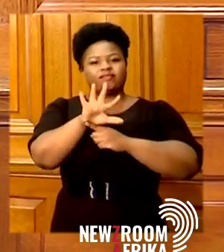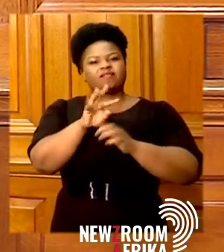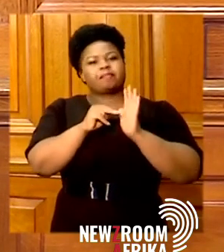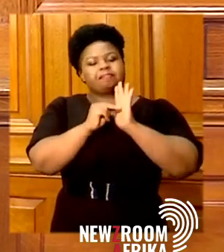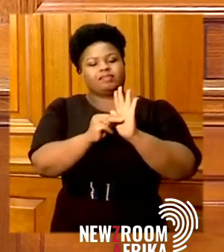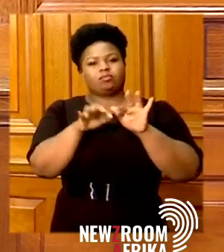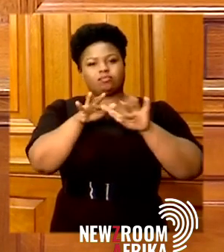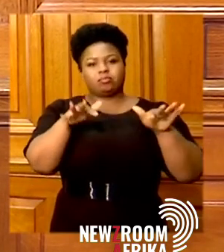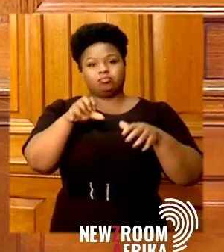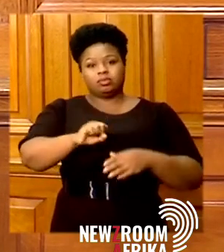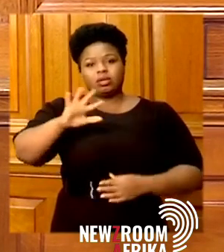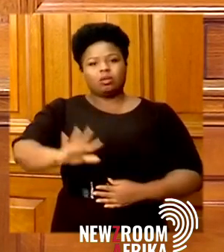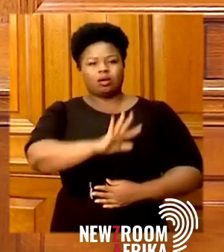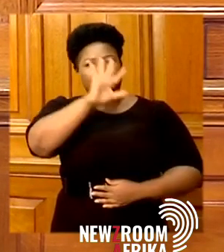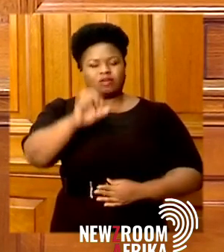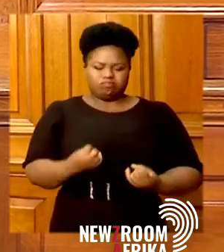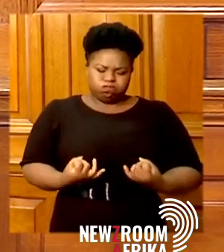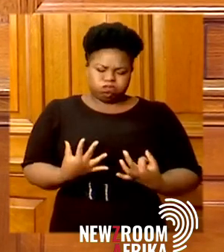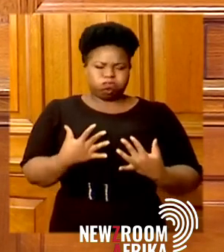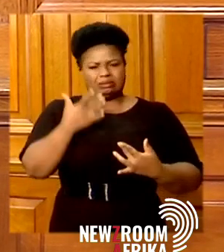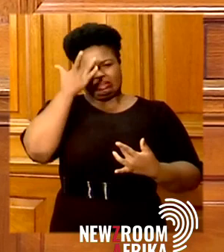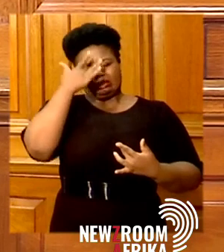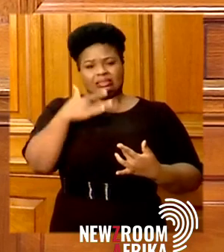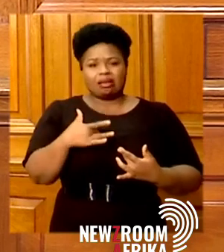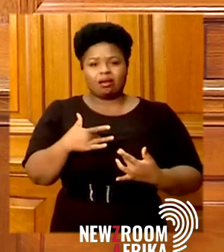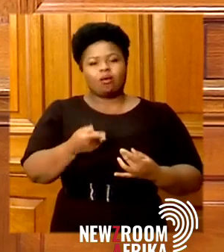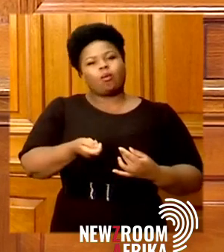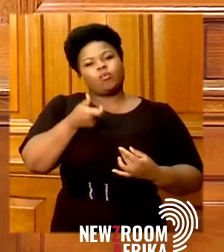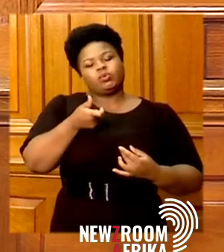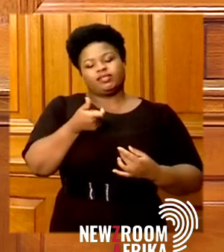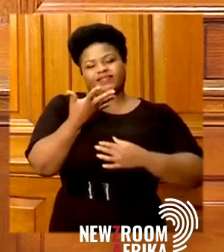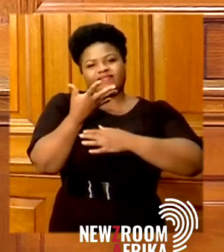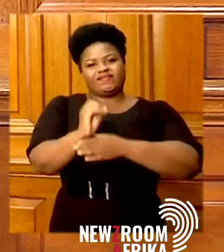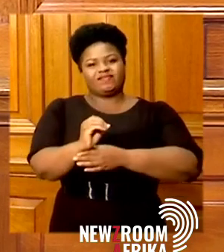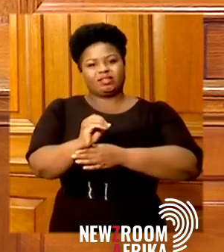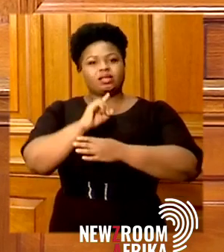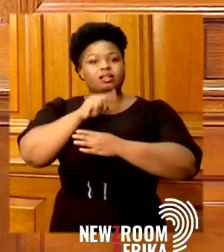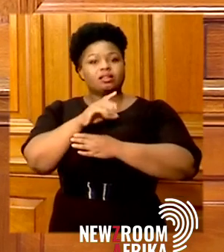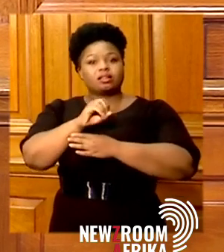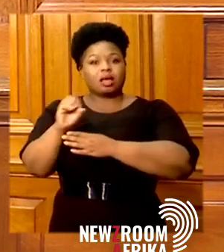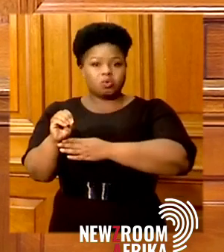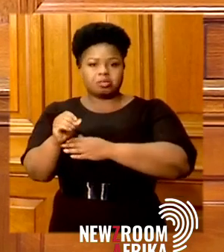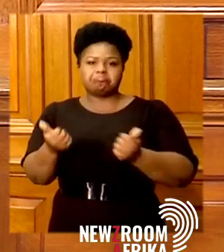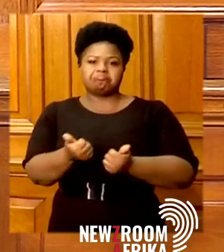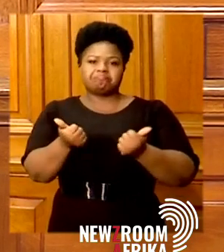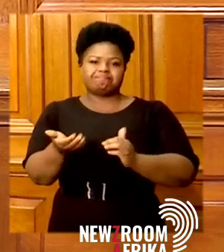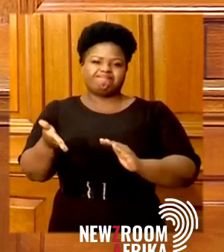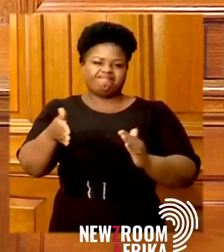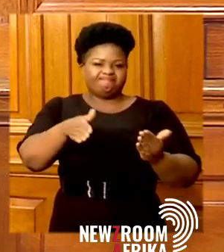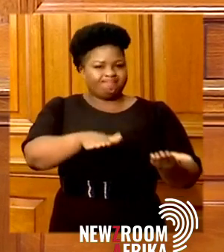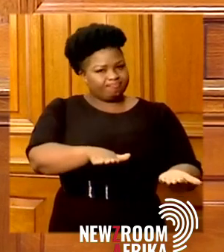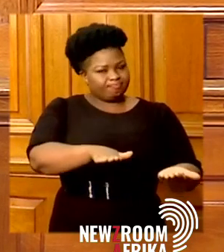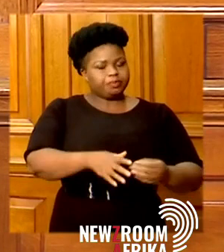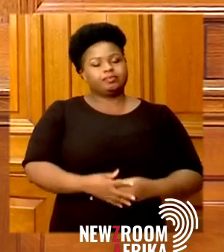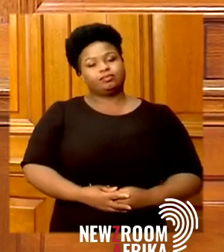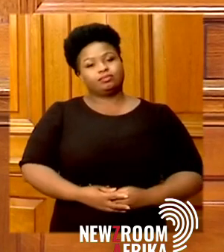been infected, and nearly 50,000 of our people have been reported to have died from the disease.